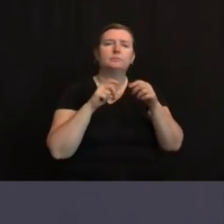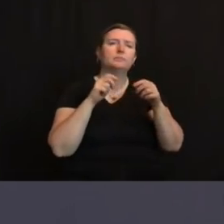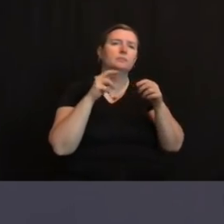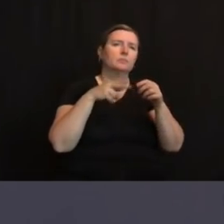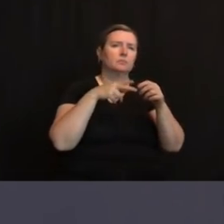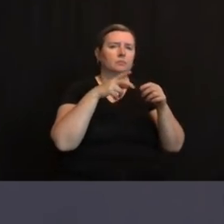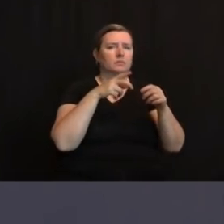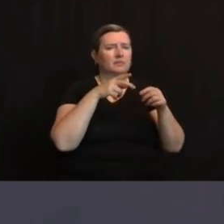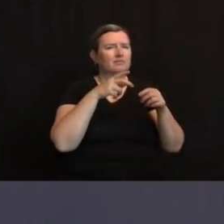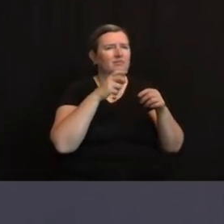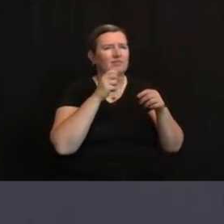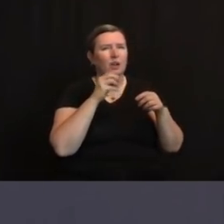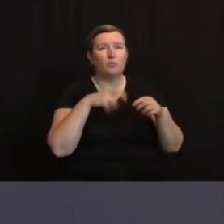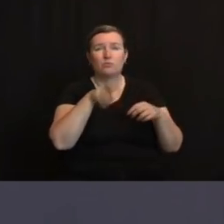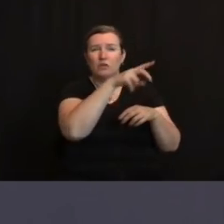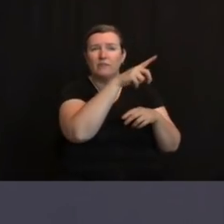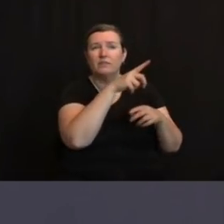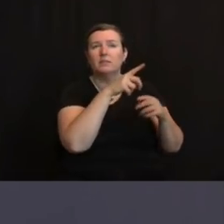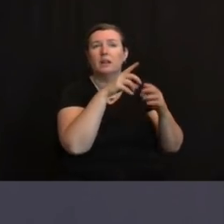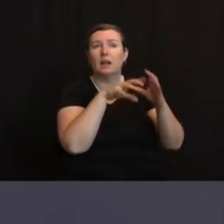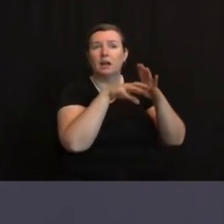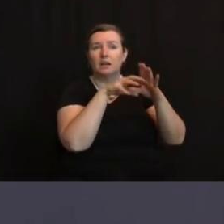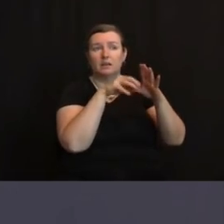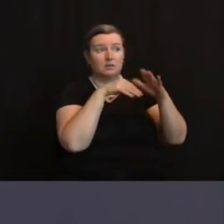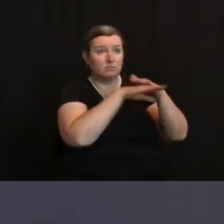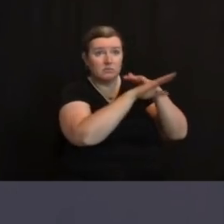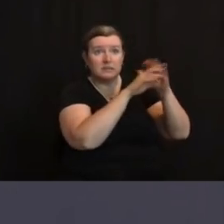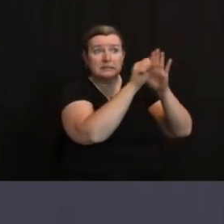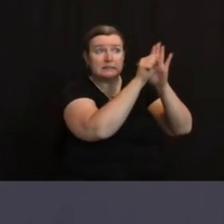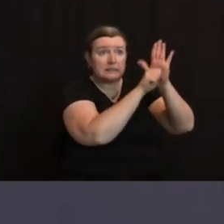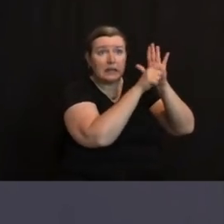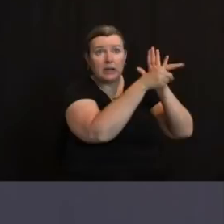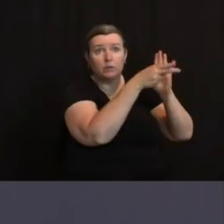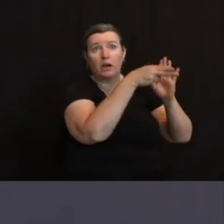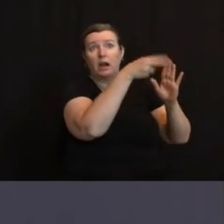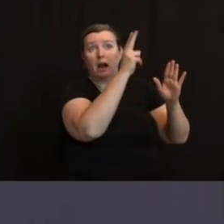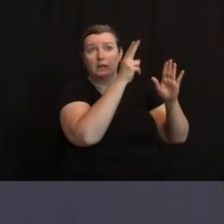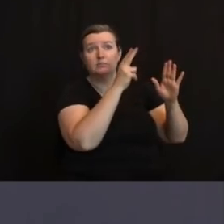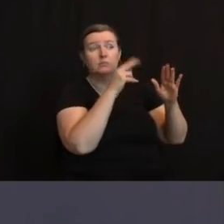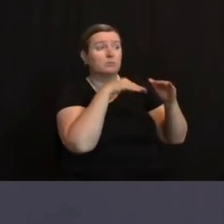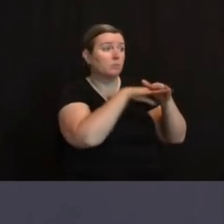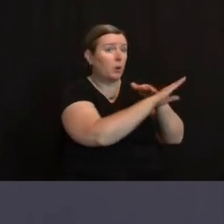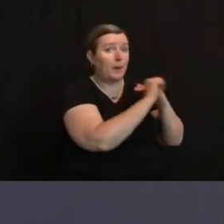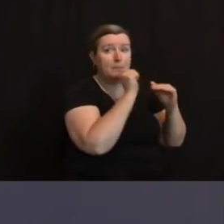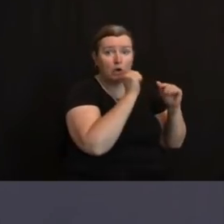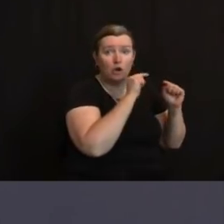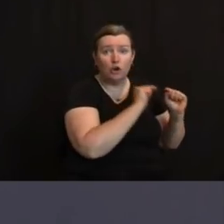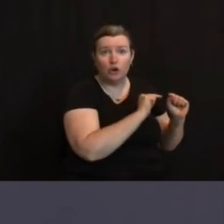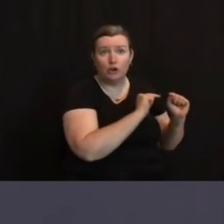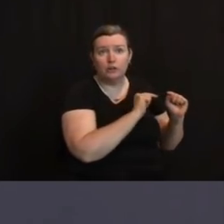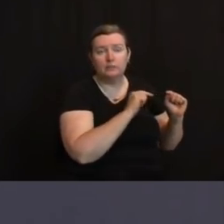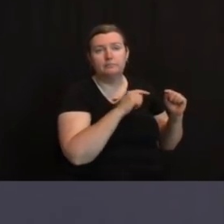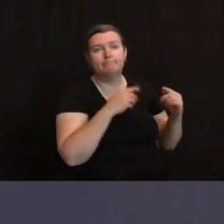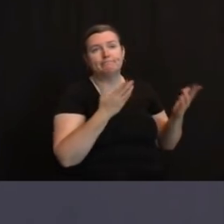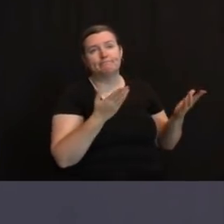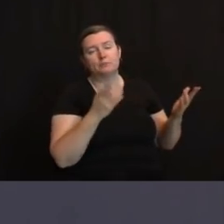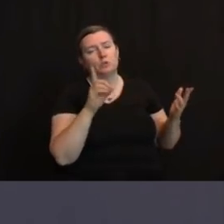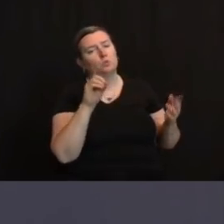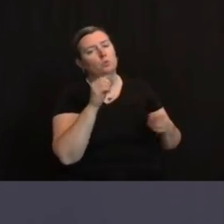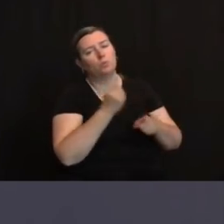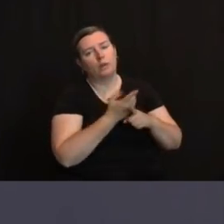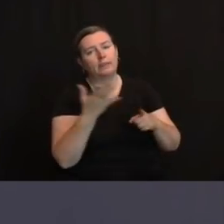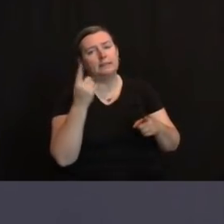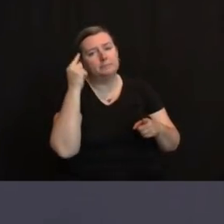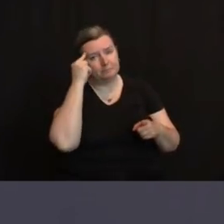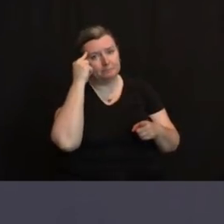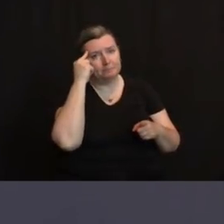you've been indoors, I mean, it's fairly straightforward what we all need to be doing right now. Again, keep it up, folks. You've